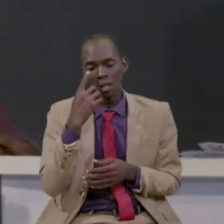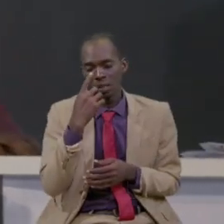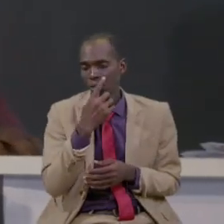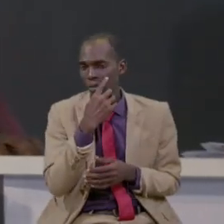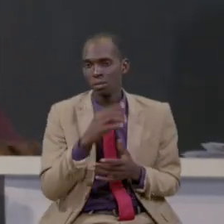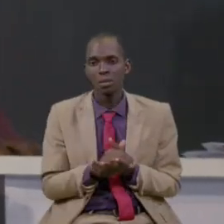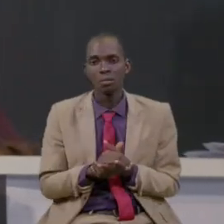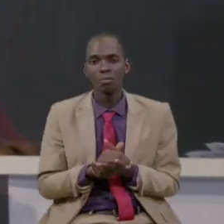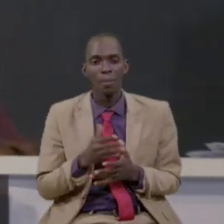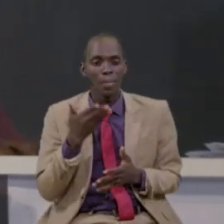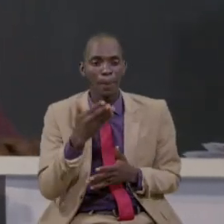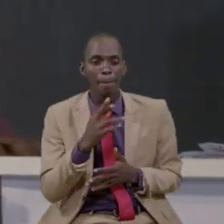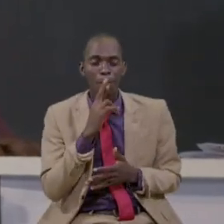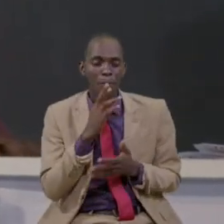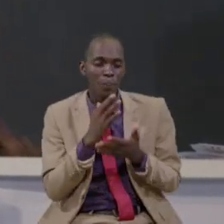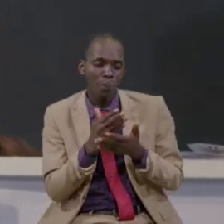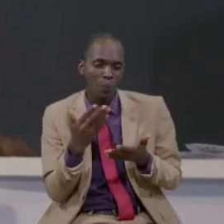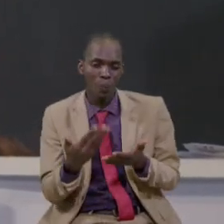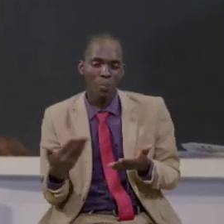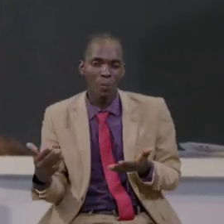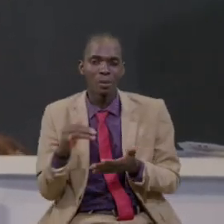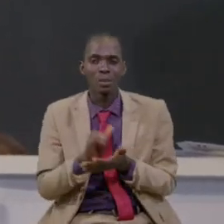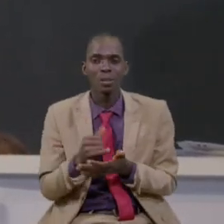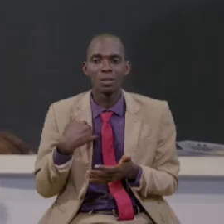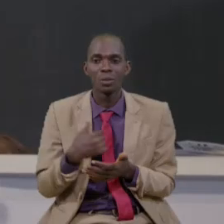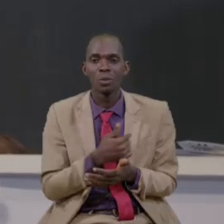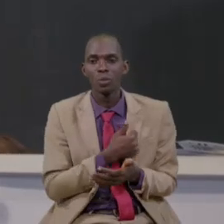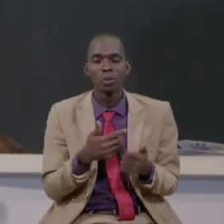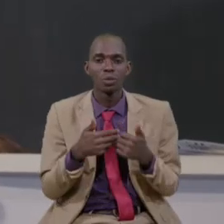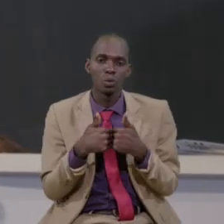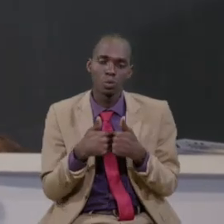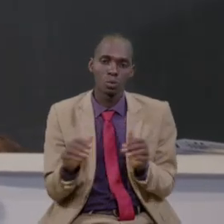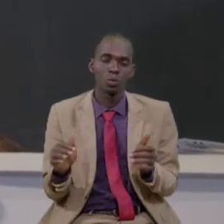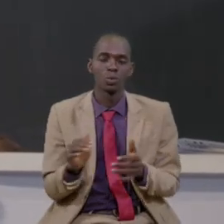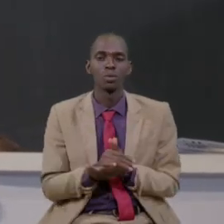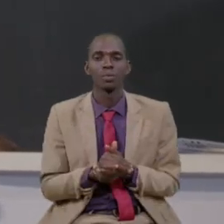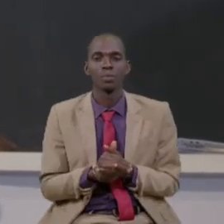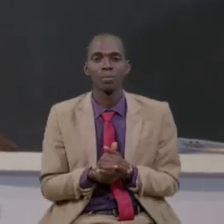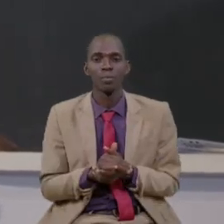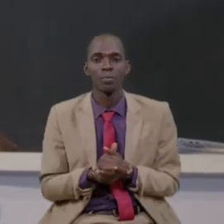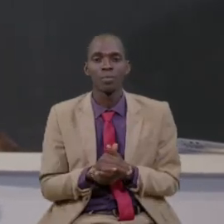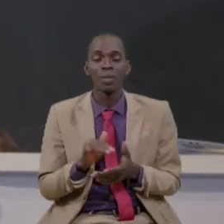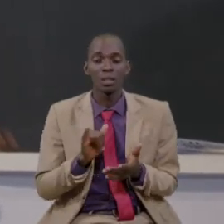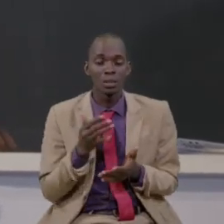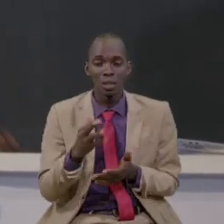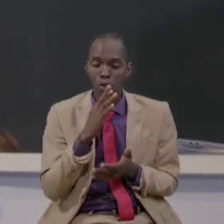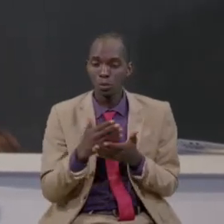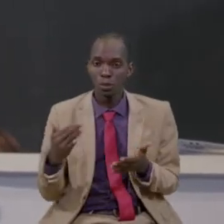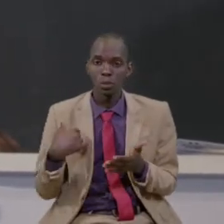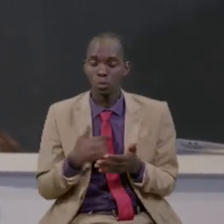we lose, we can get back. There are some things we lose, we cannot get